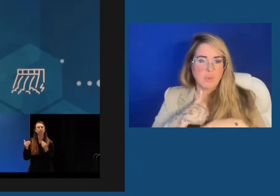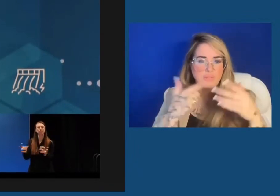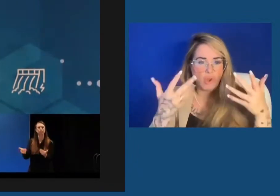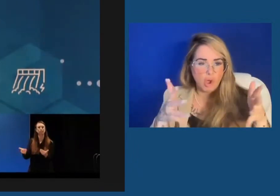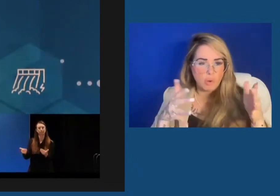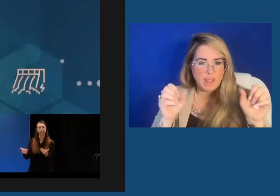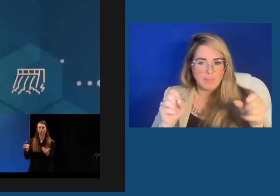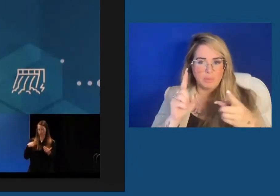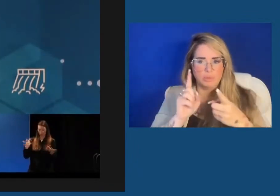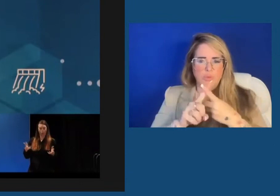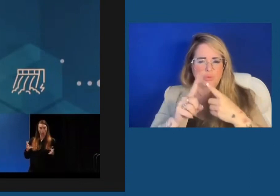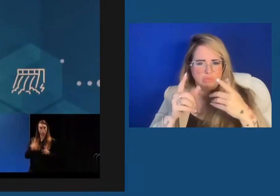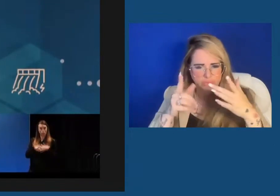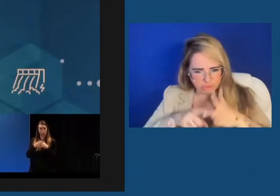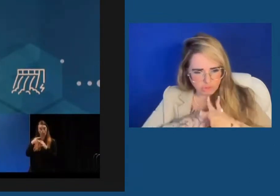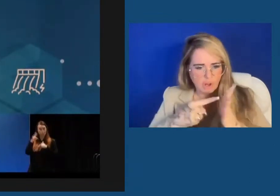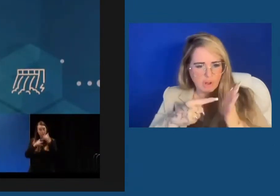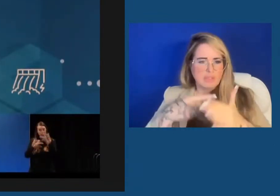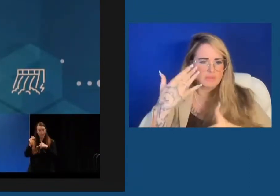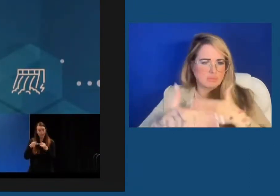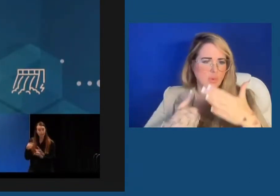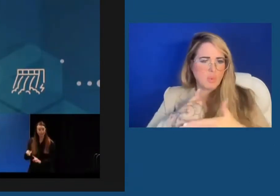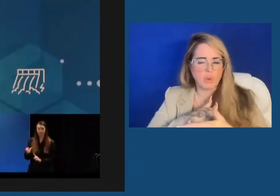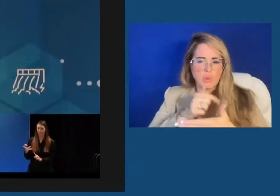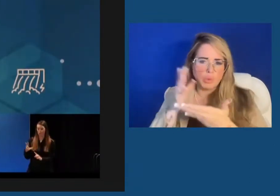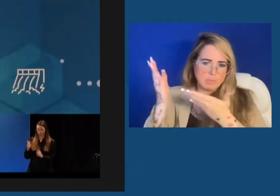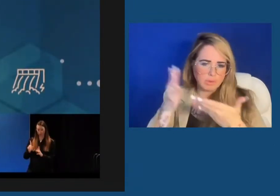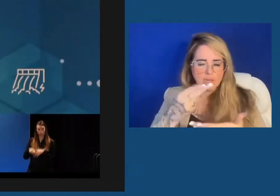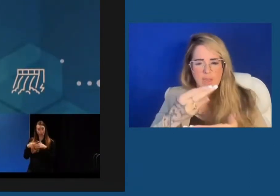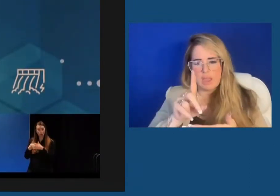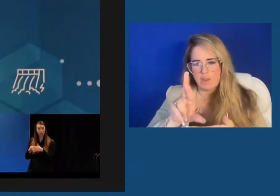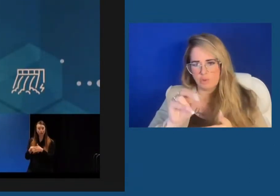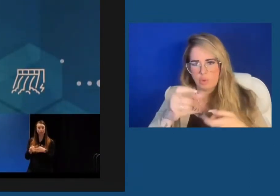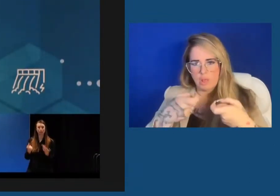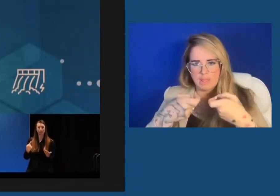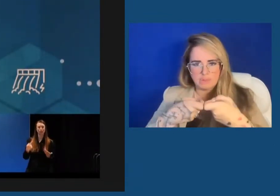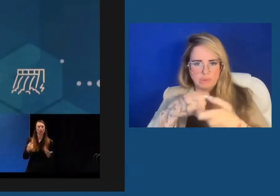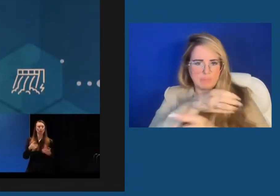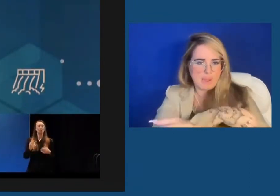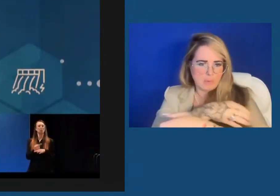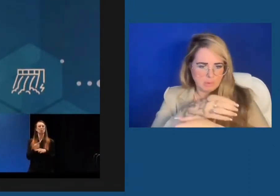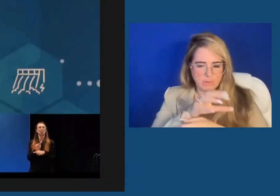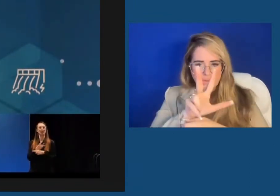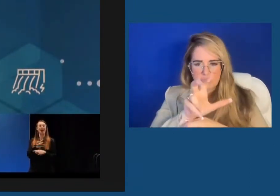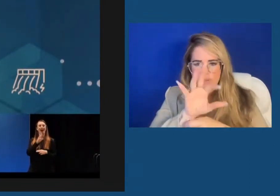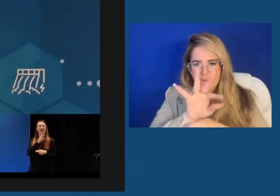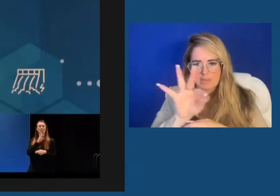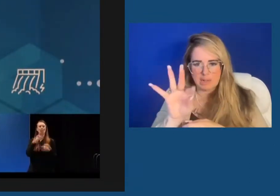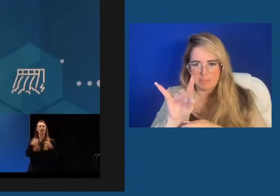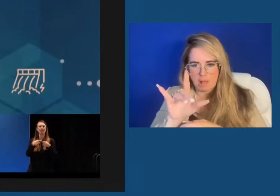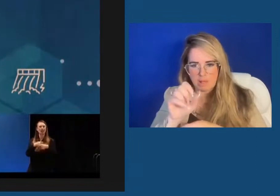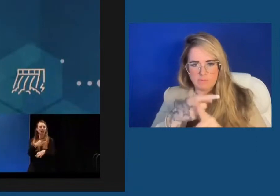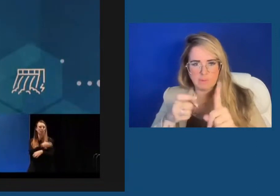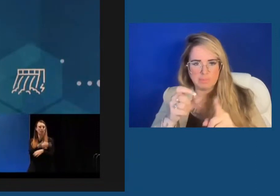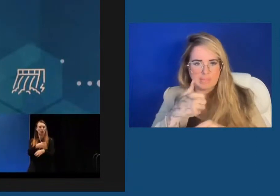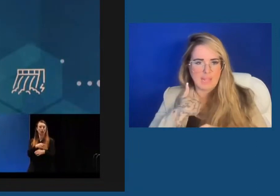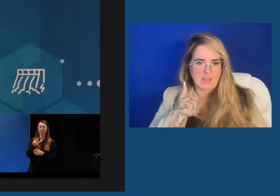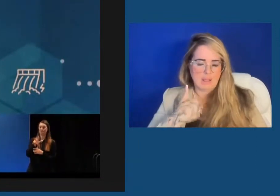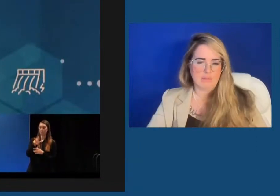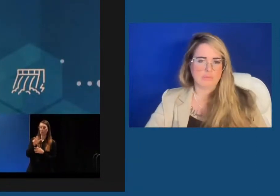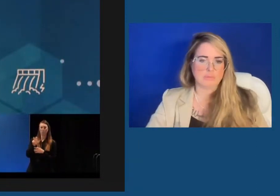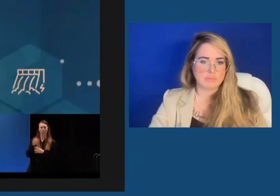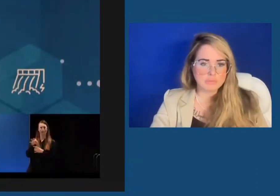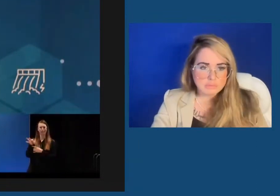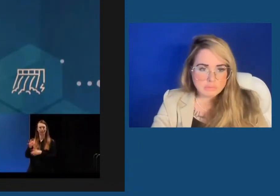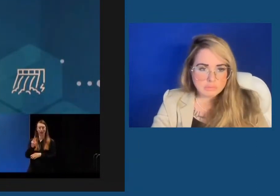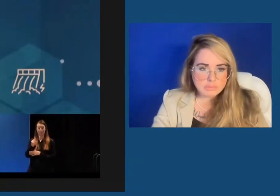break ground on this, and it is starting, and we're going to be bringing hydroelectric power down 399 miles from Canada. That's